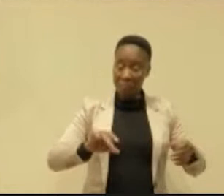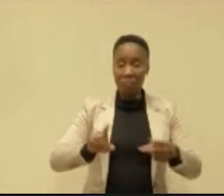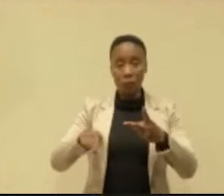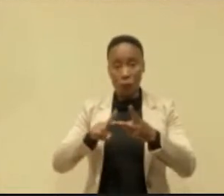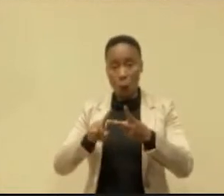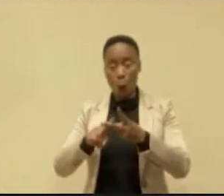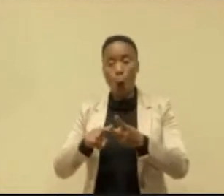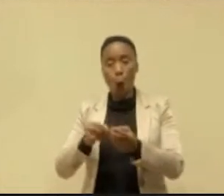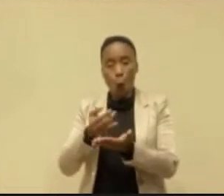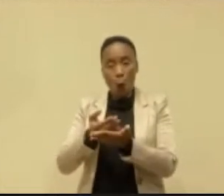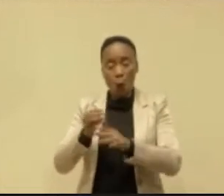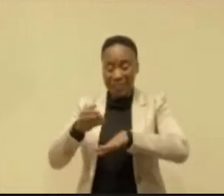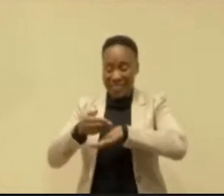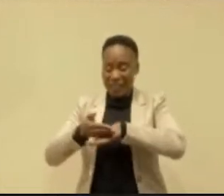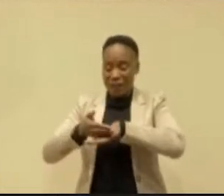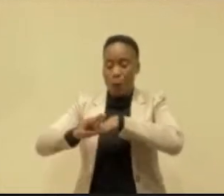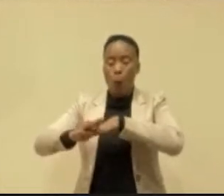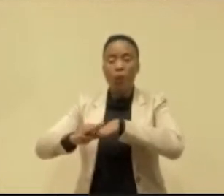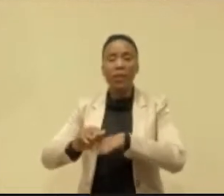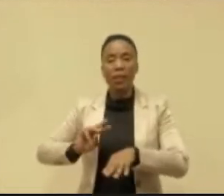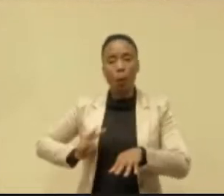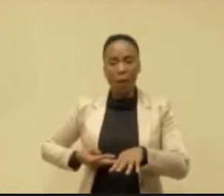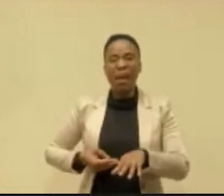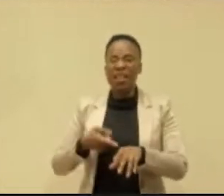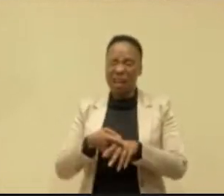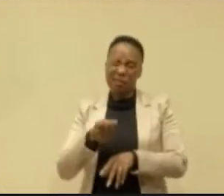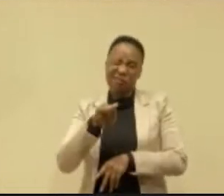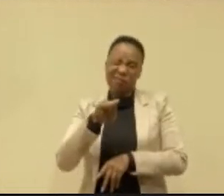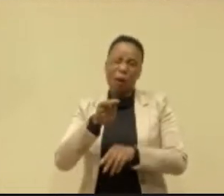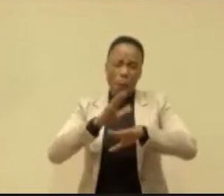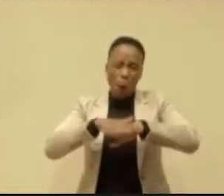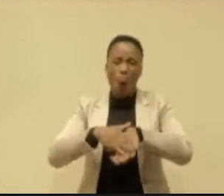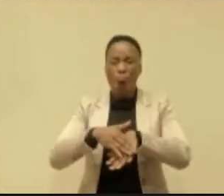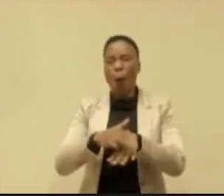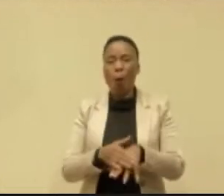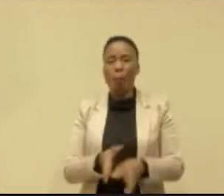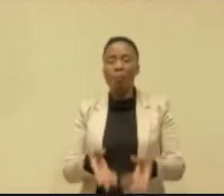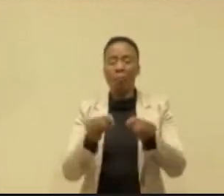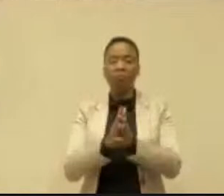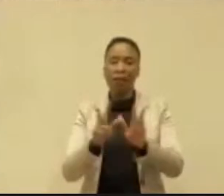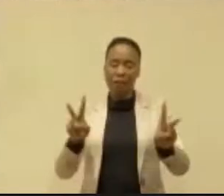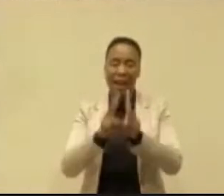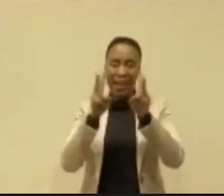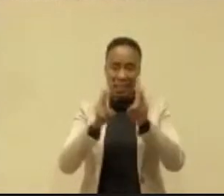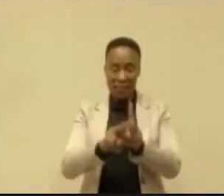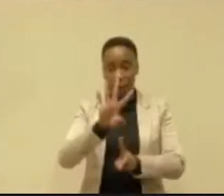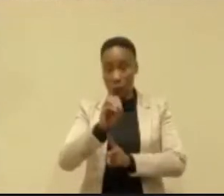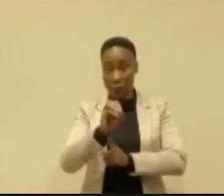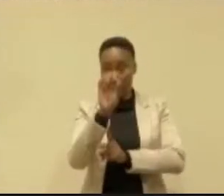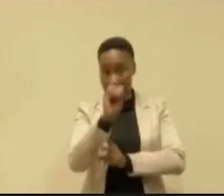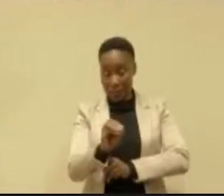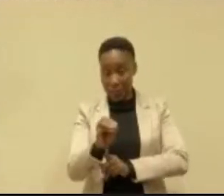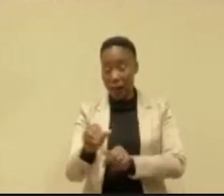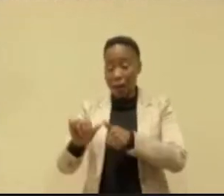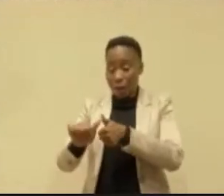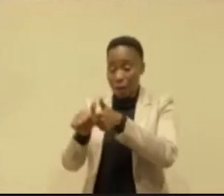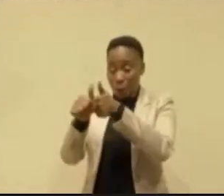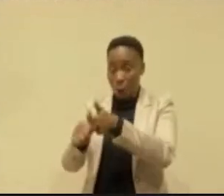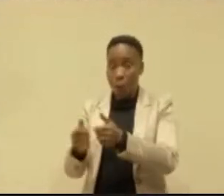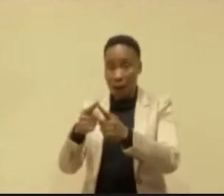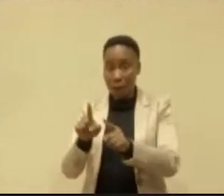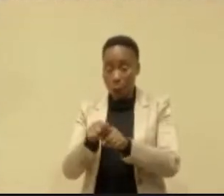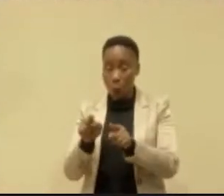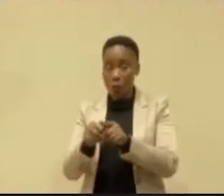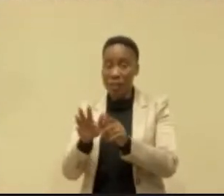women were more likely to experience violence 40 percent followed by those living together